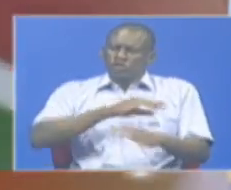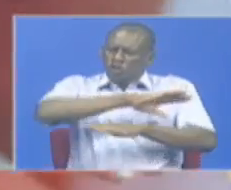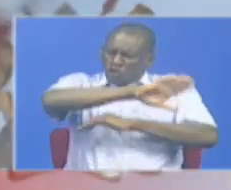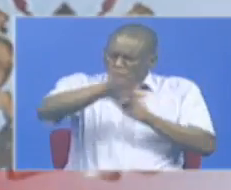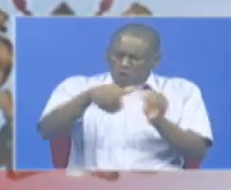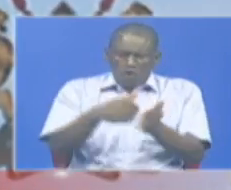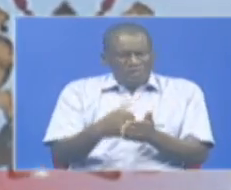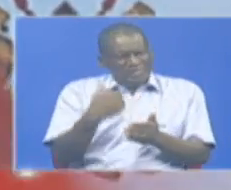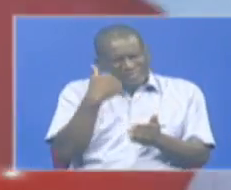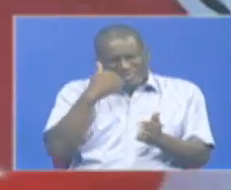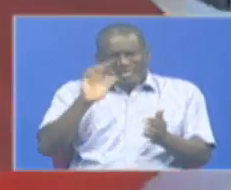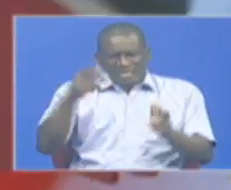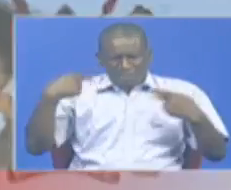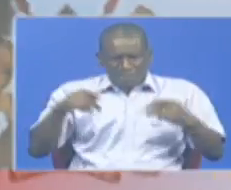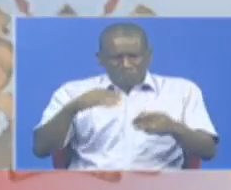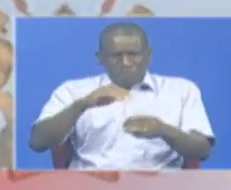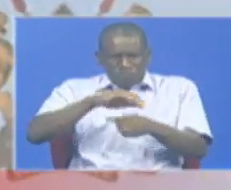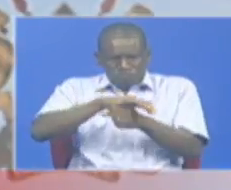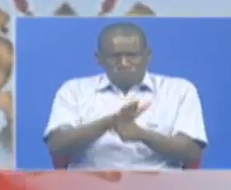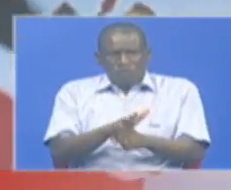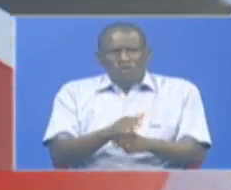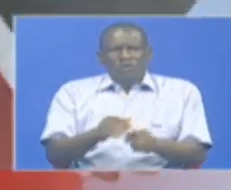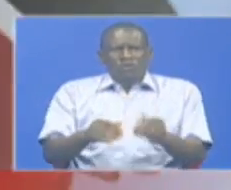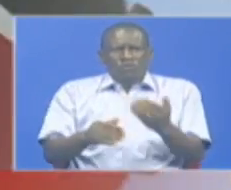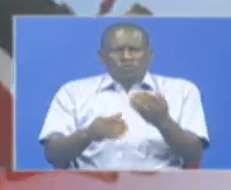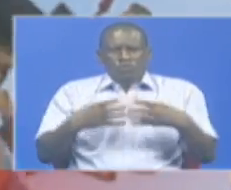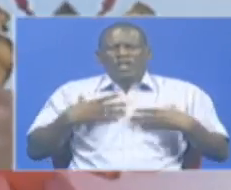quick recovery, and I thank you for your attention.